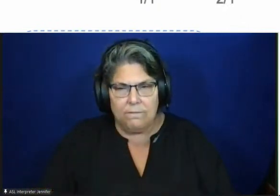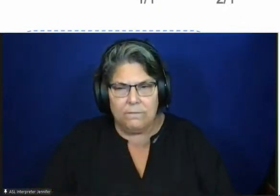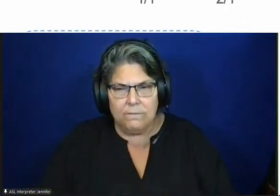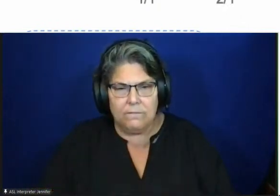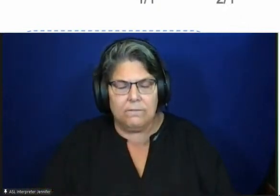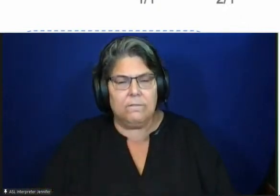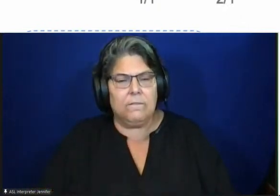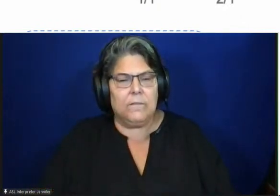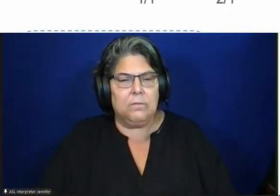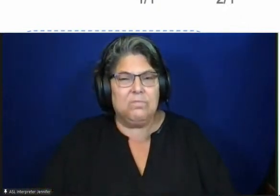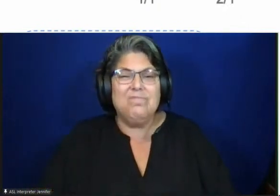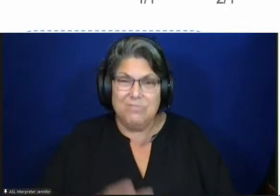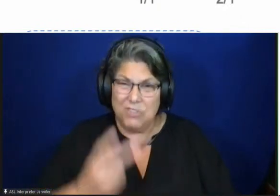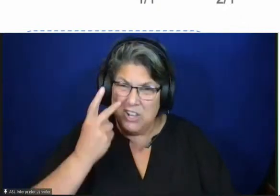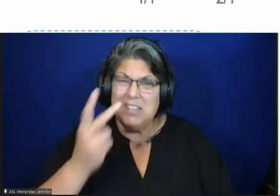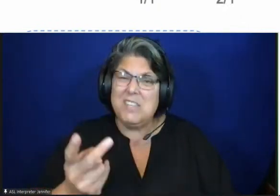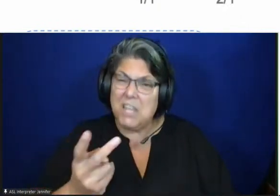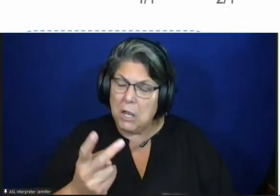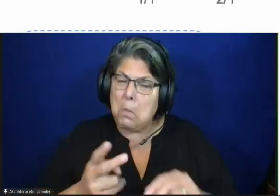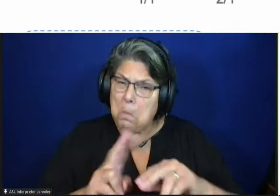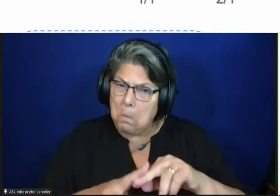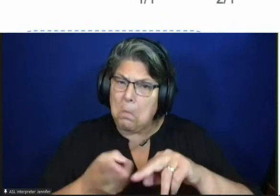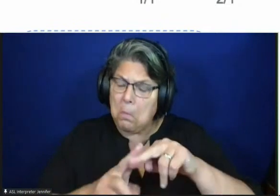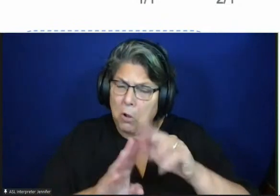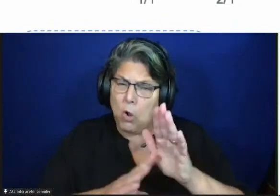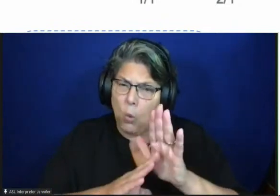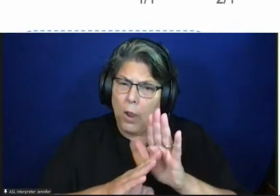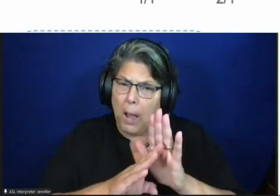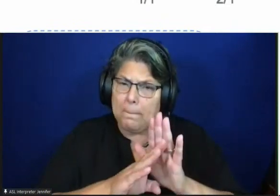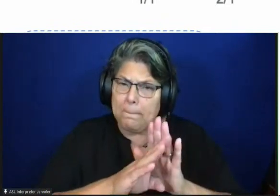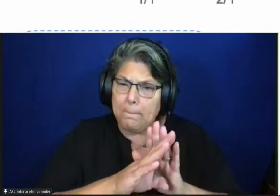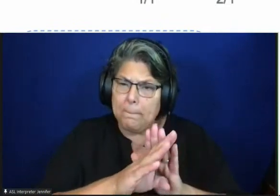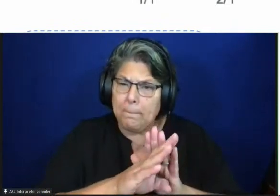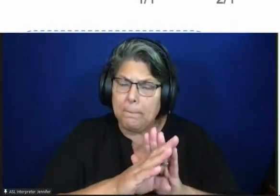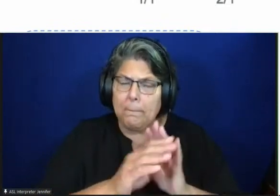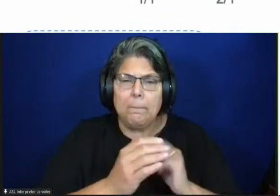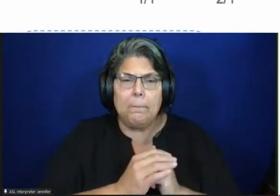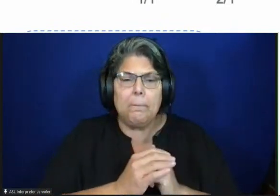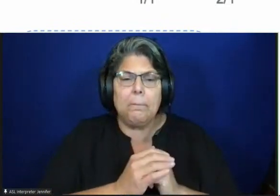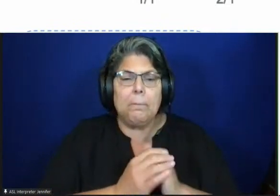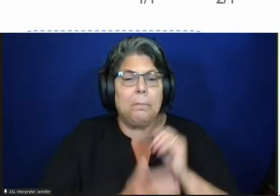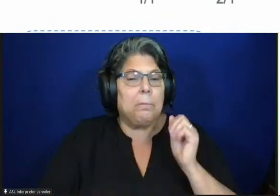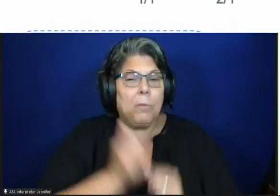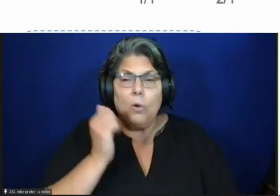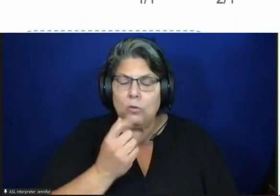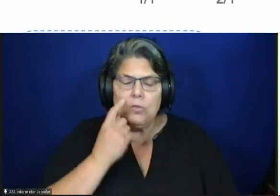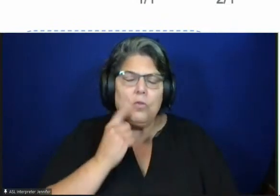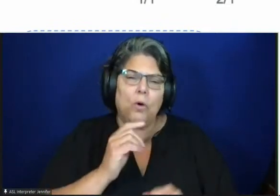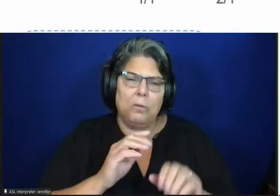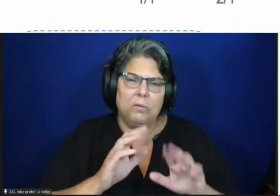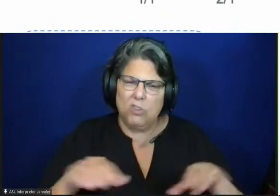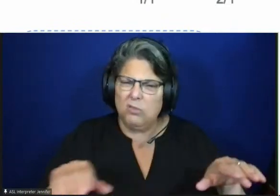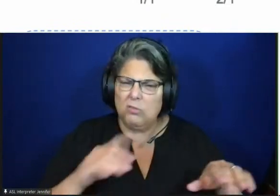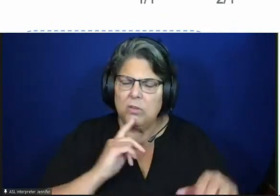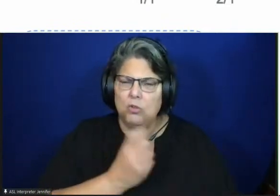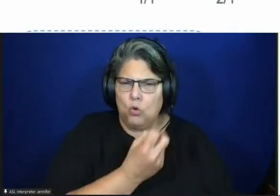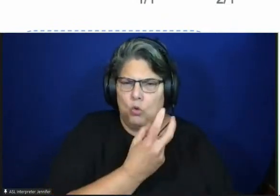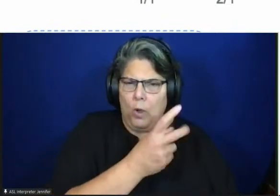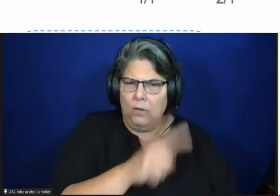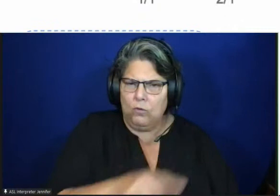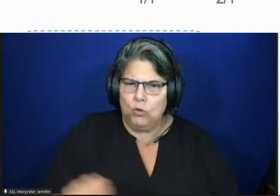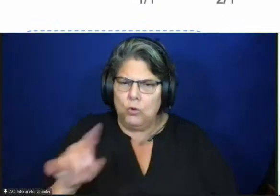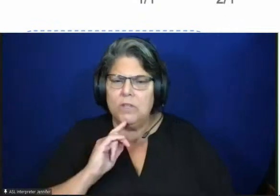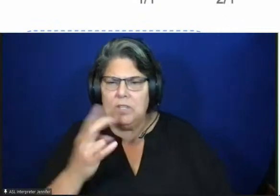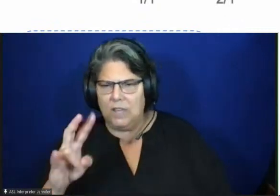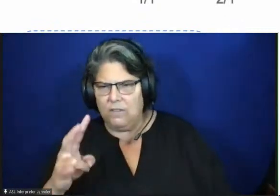see them going up, and the steepest increases, of course, been in the 12 to 17-year-olds that jumped